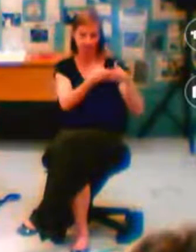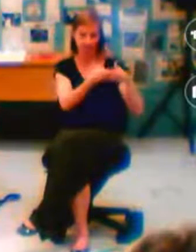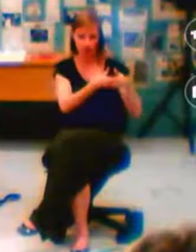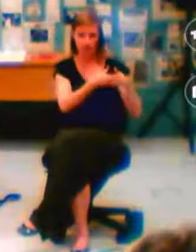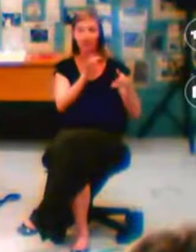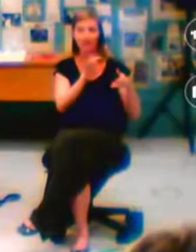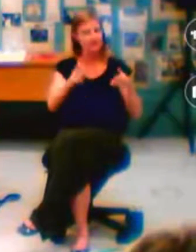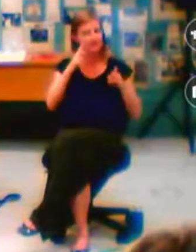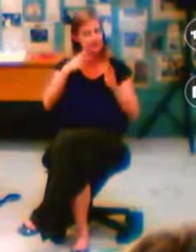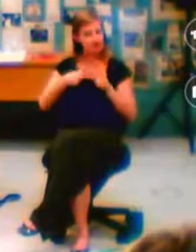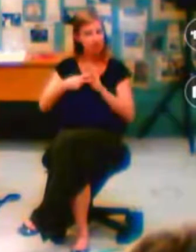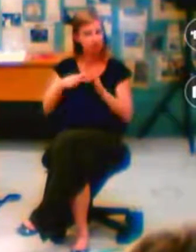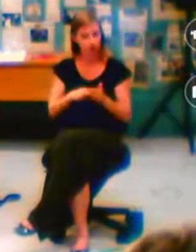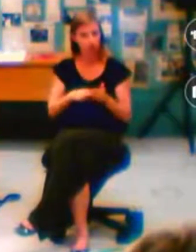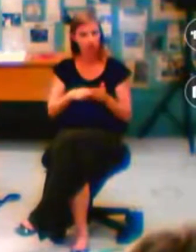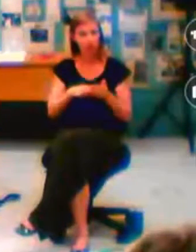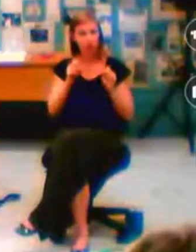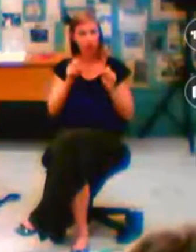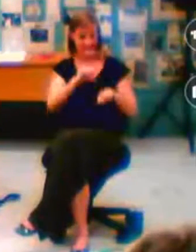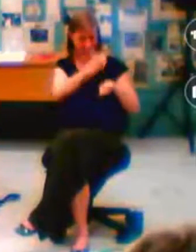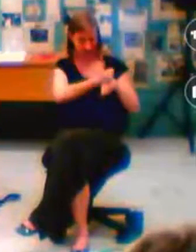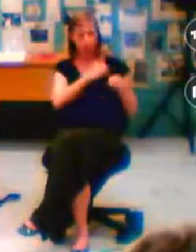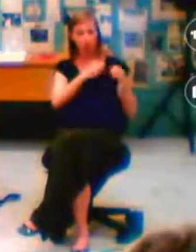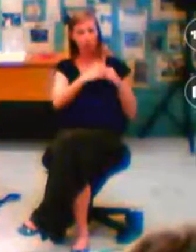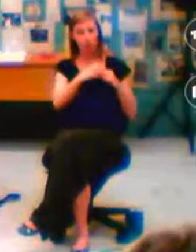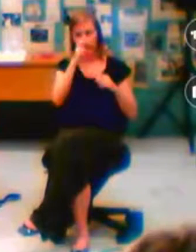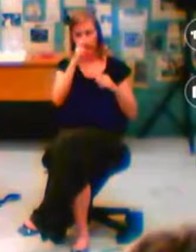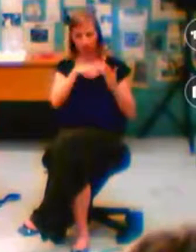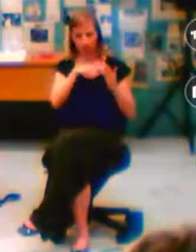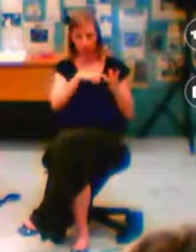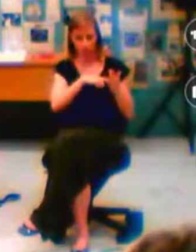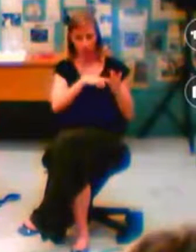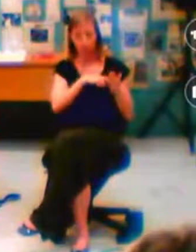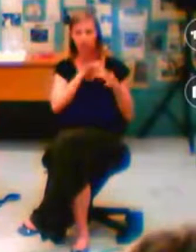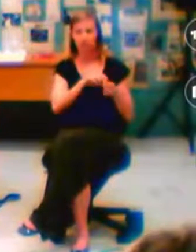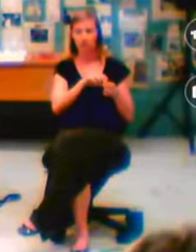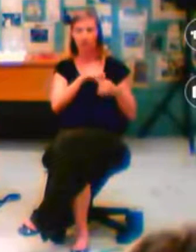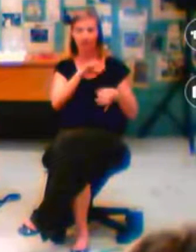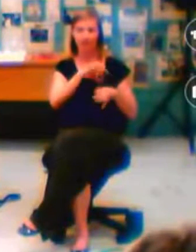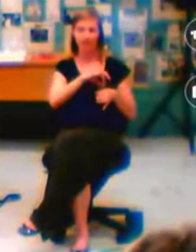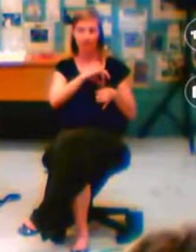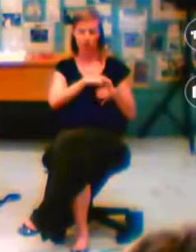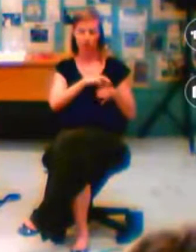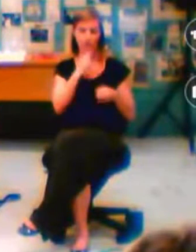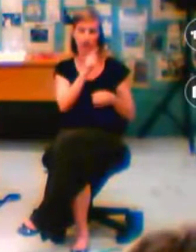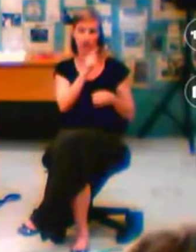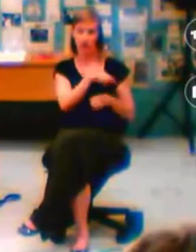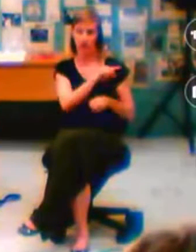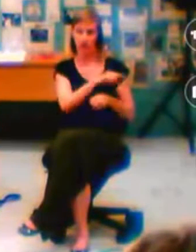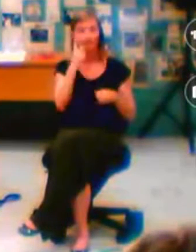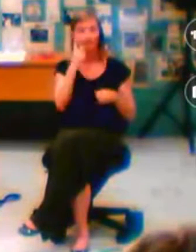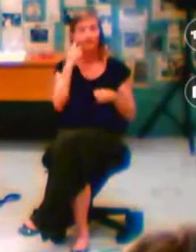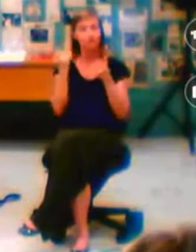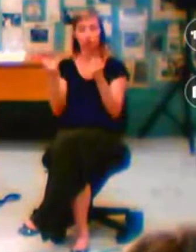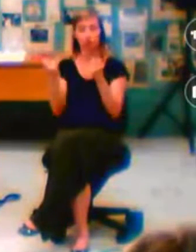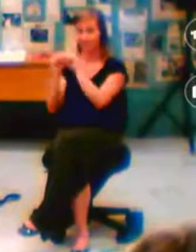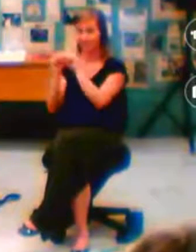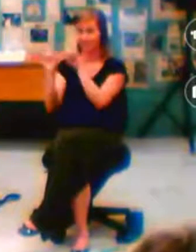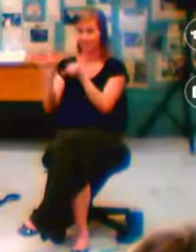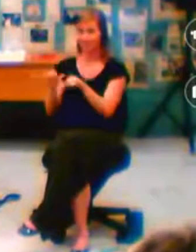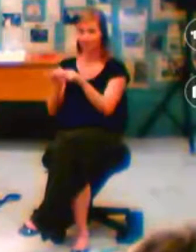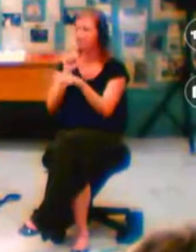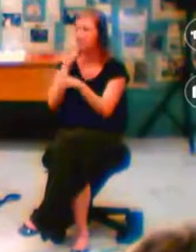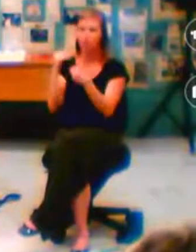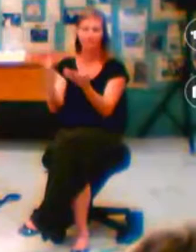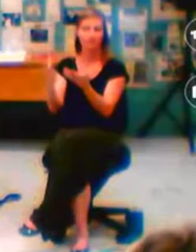a not-for-profit cooperative would have. And so I want to get us away from seeing this as a government entity, and that